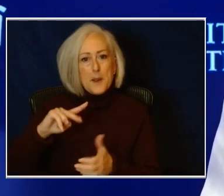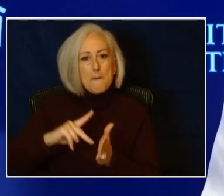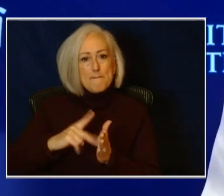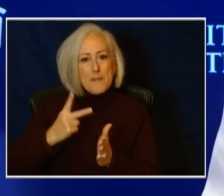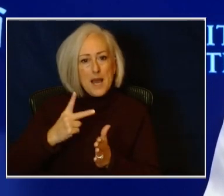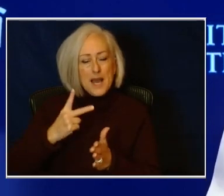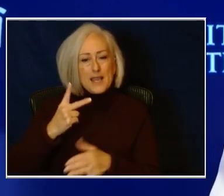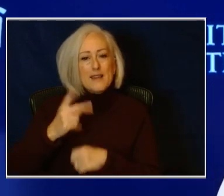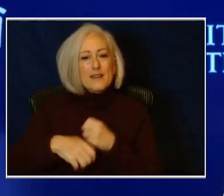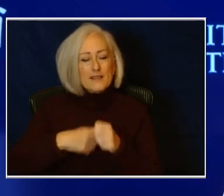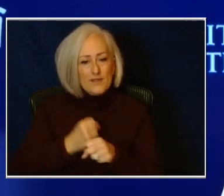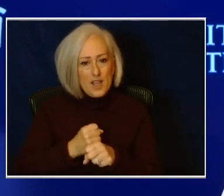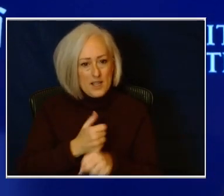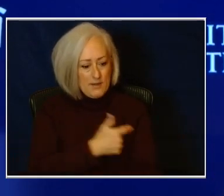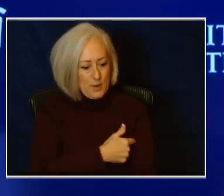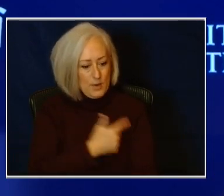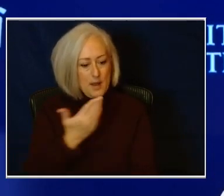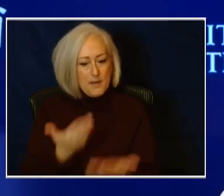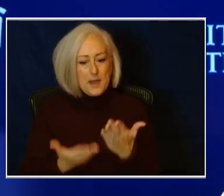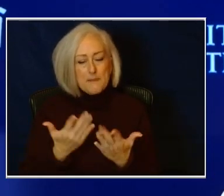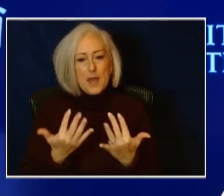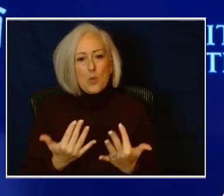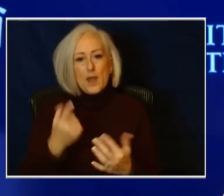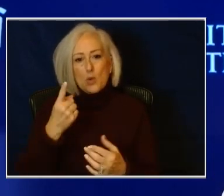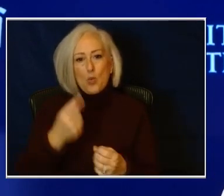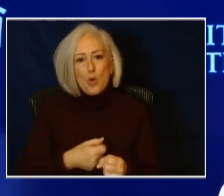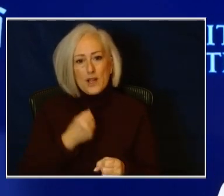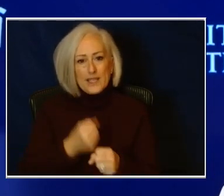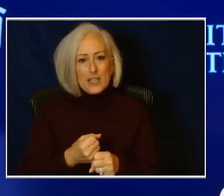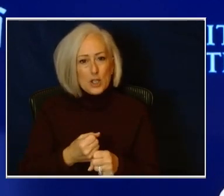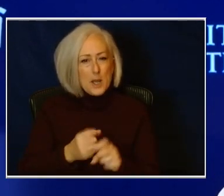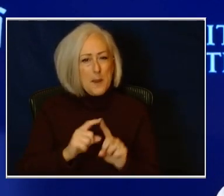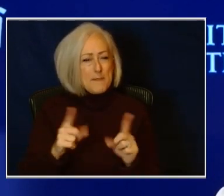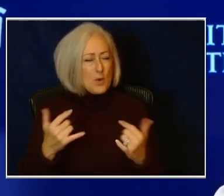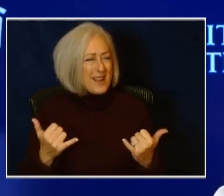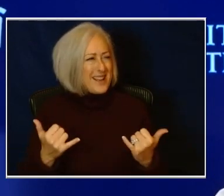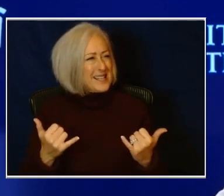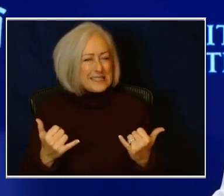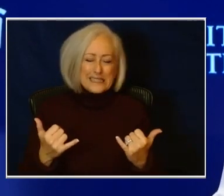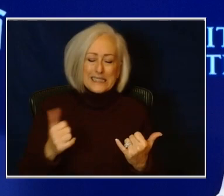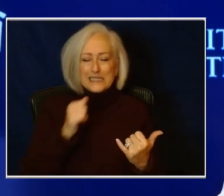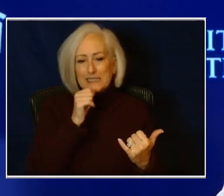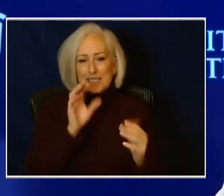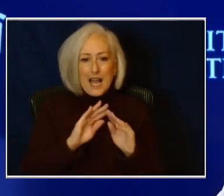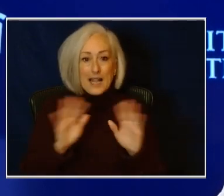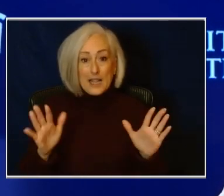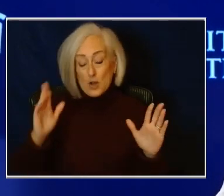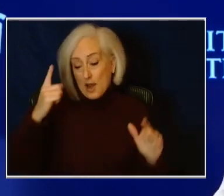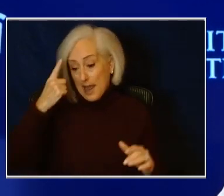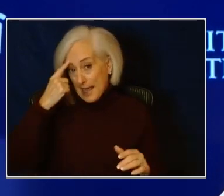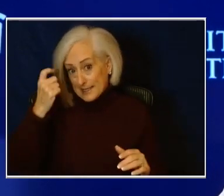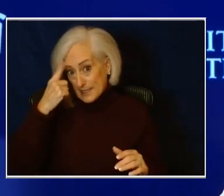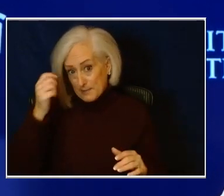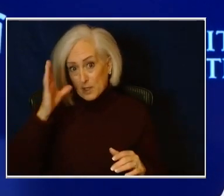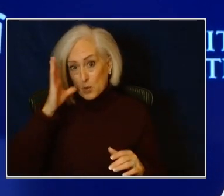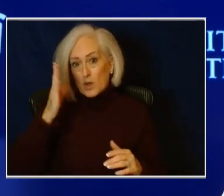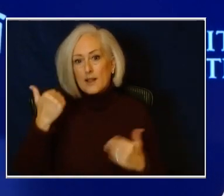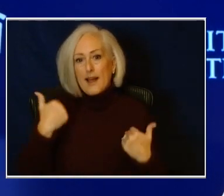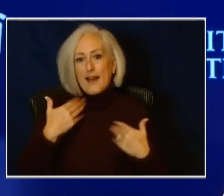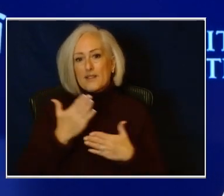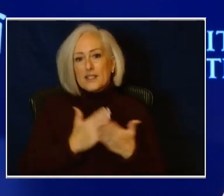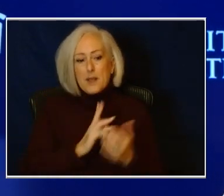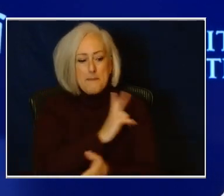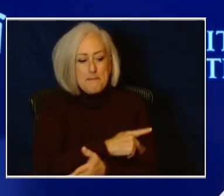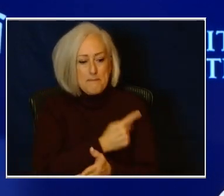next booster. But I think that's a little unclear. I suspect we're going to find some patient categories that will end up being recommended after